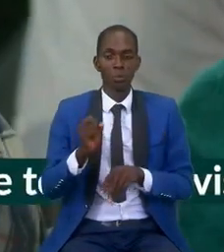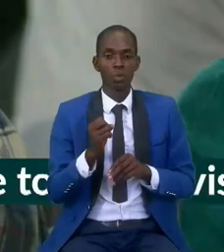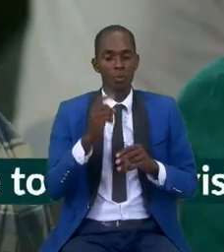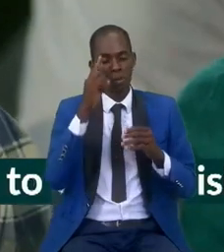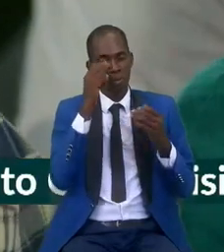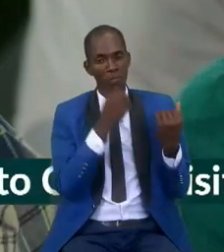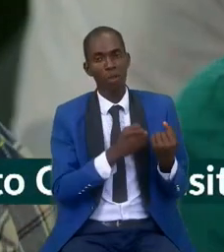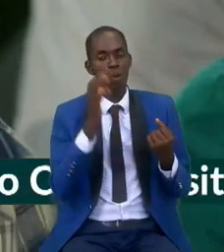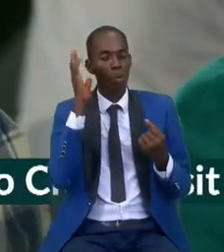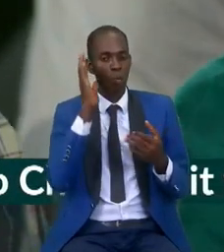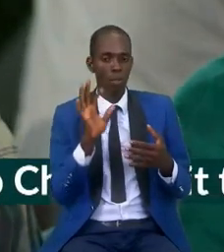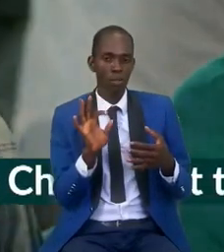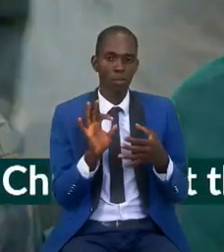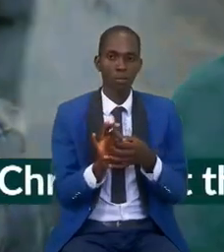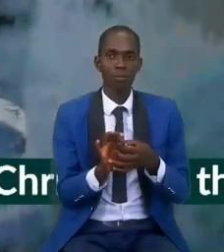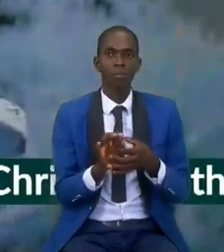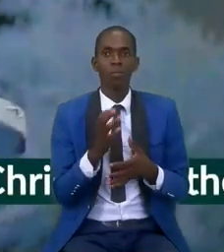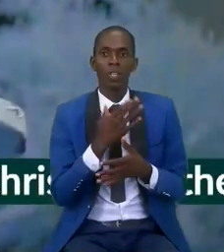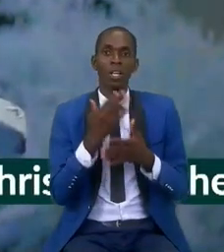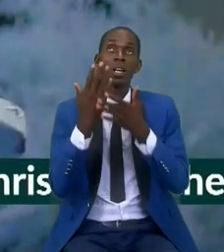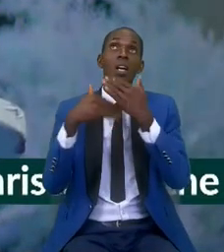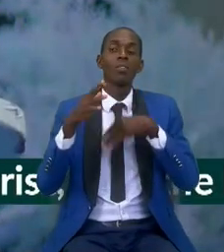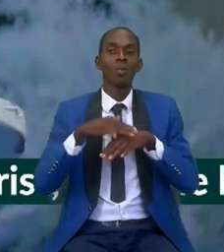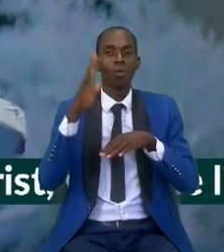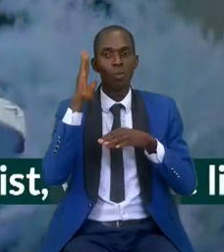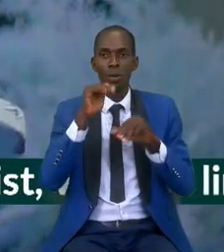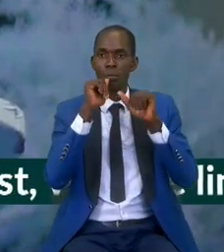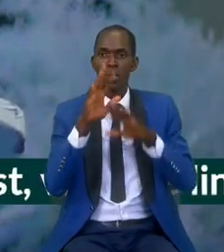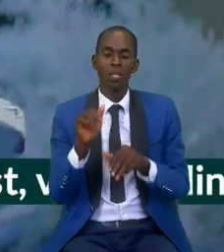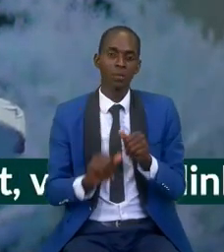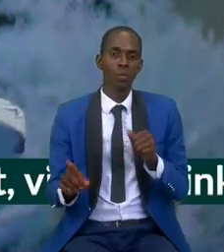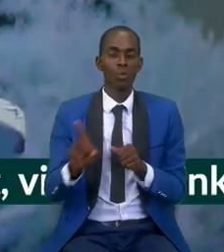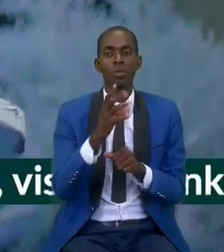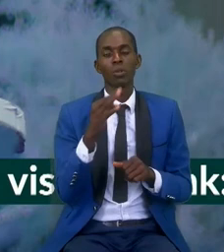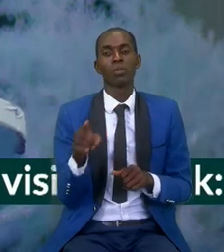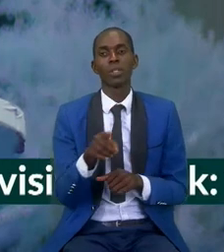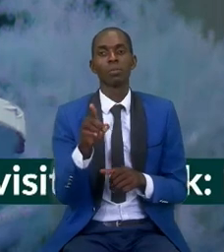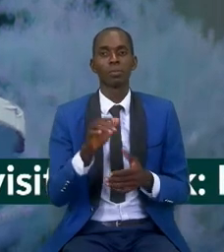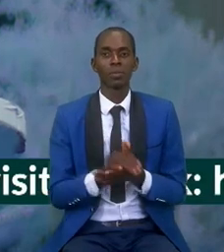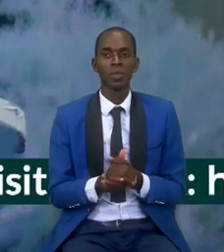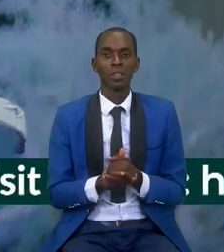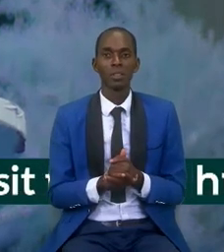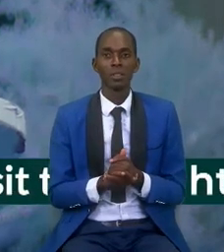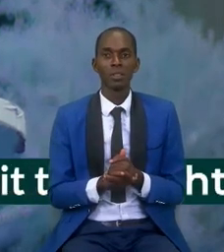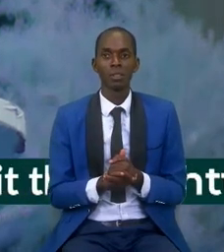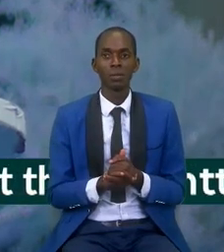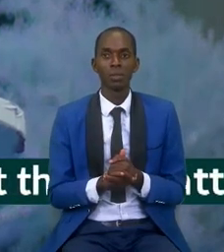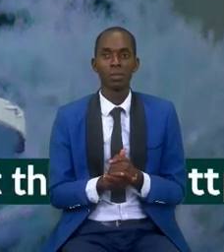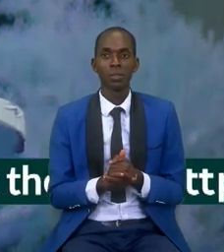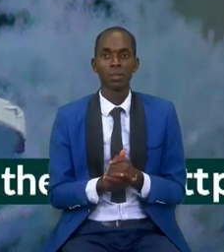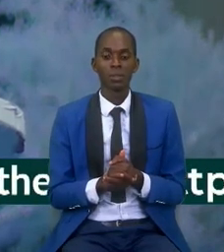every one of them can sell us when you are finished you let us